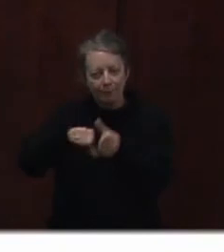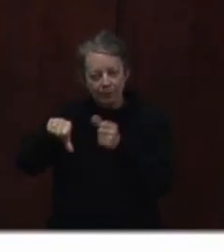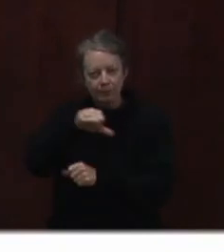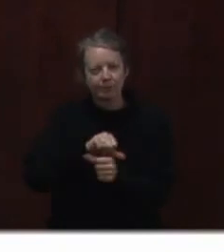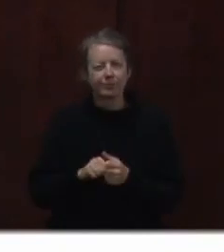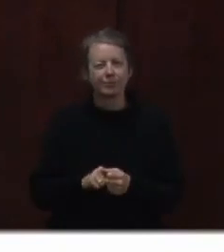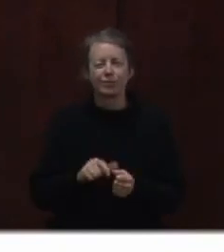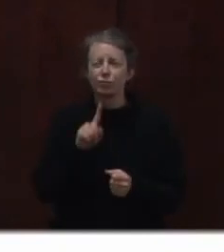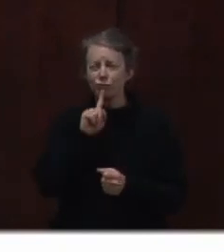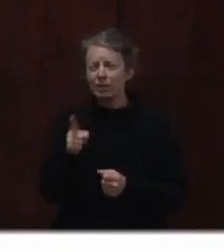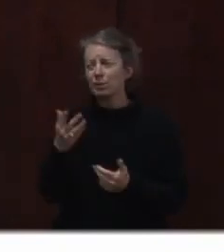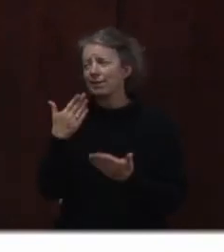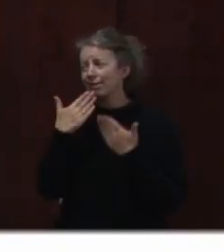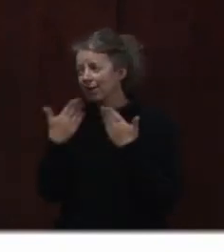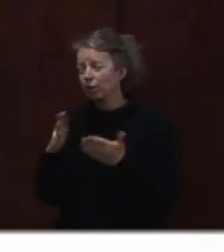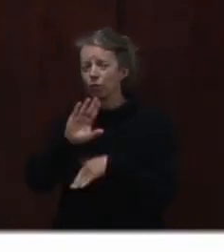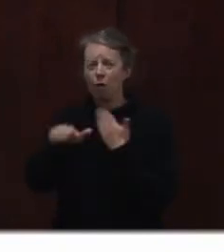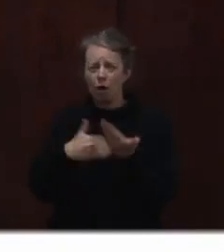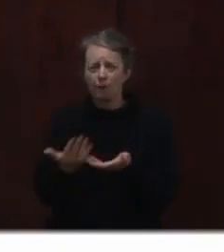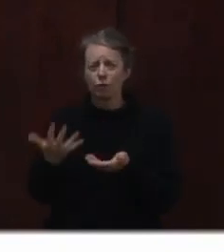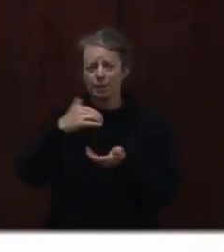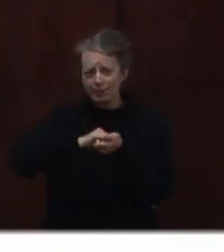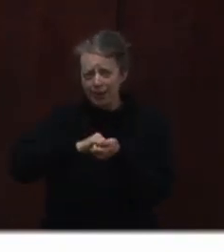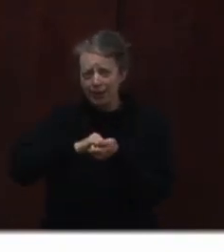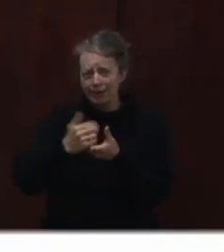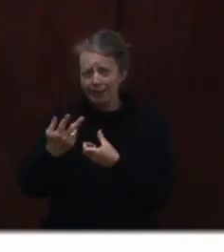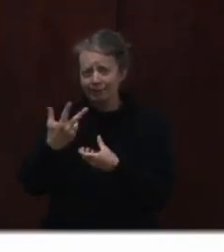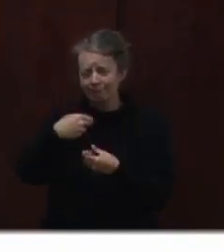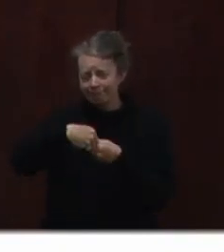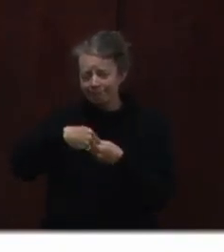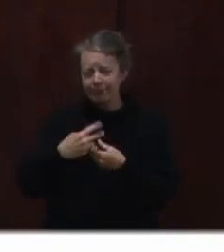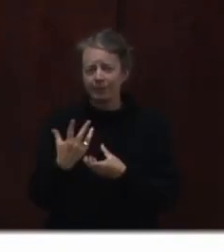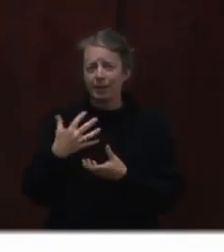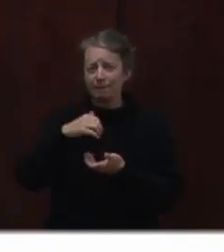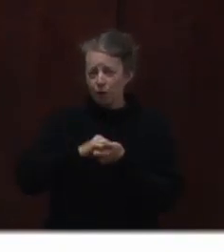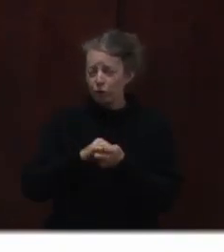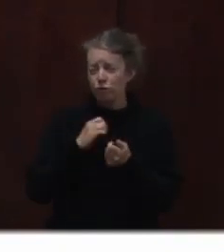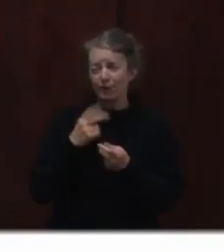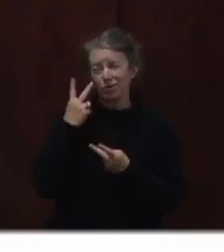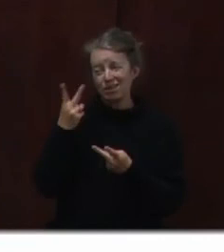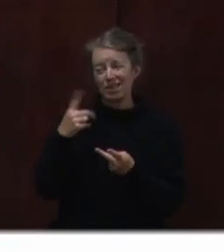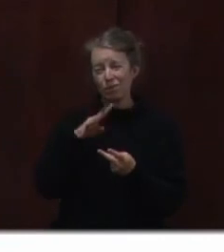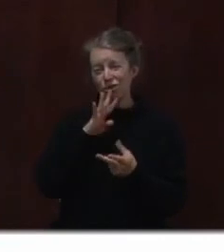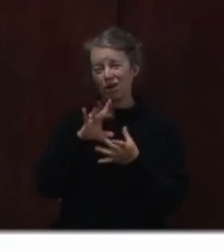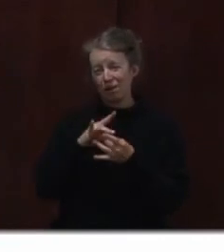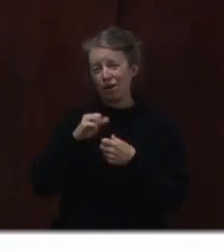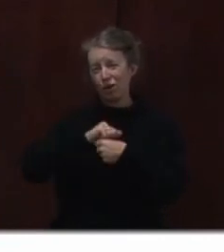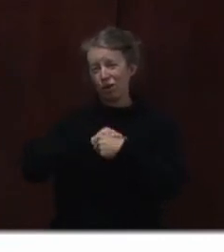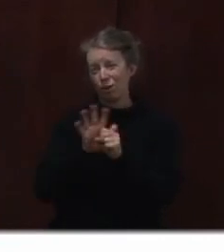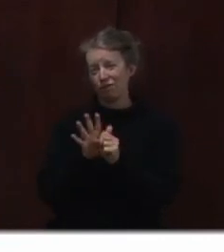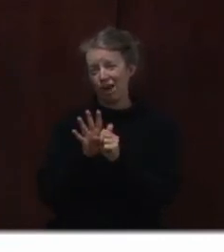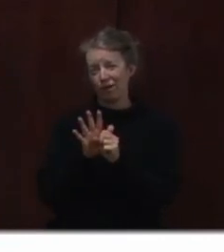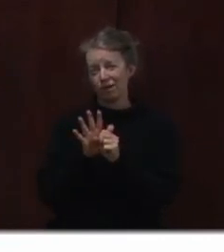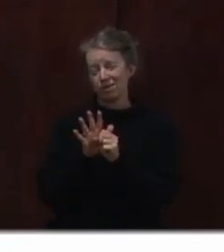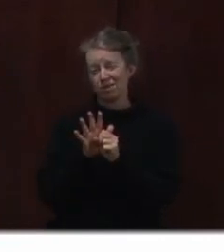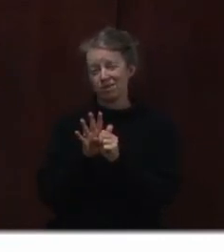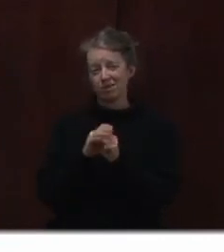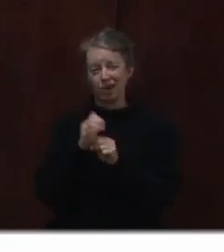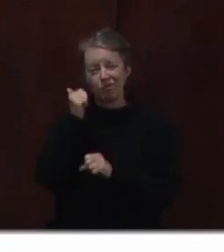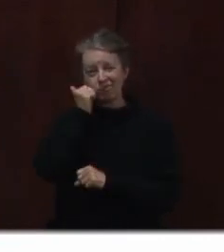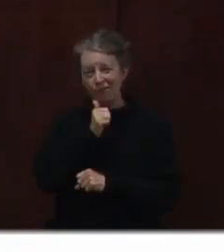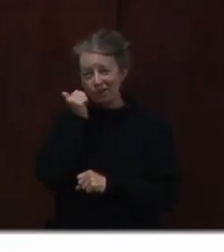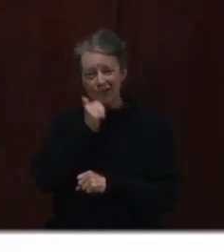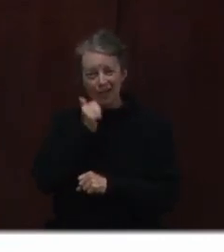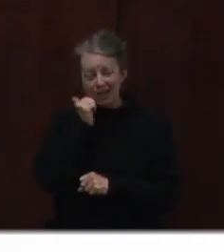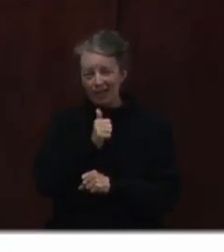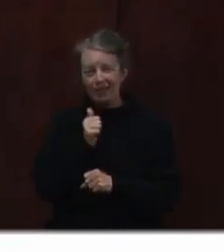who's participated in the partnership. And I think as you're seeing, as we talk about COVID, it just in our day-to-day conversations, the partnership